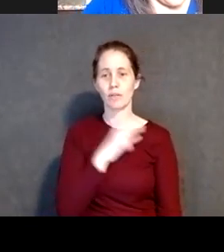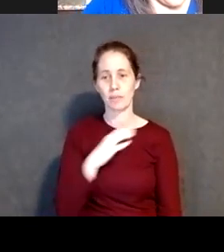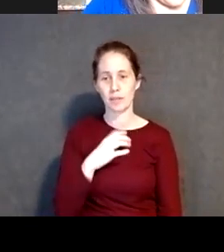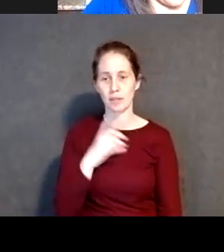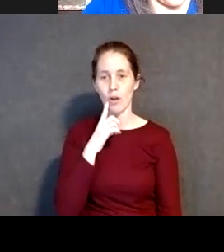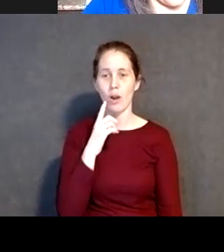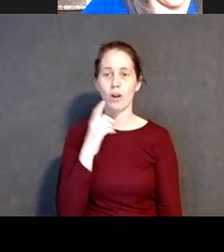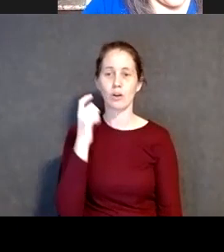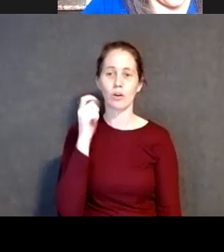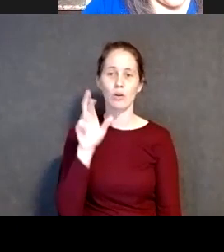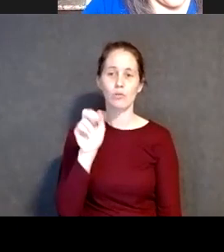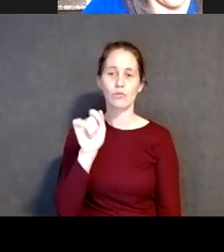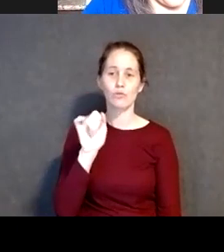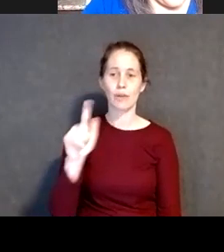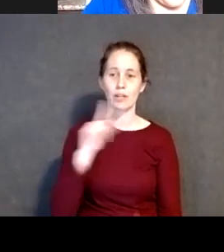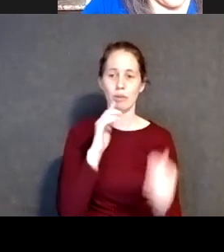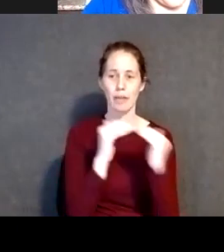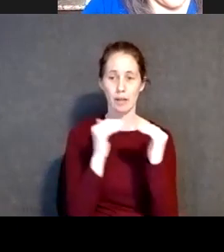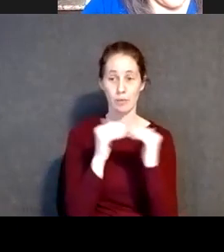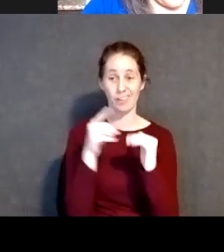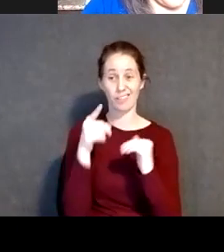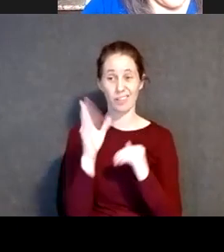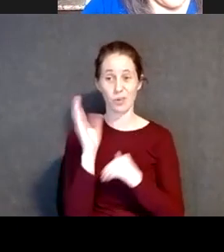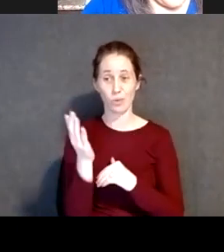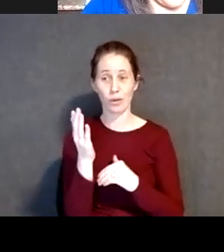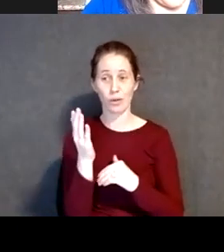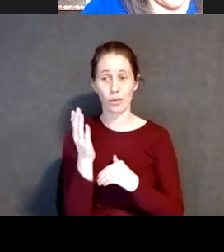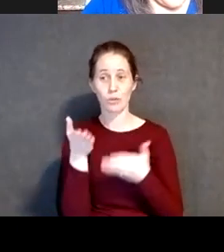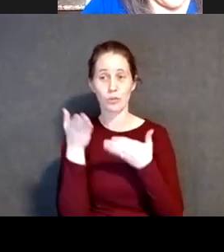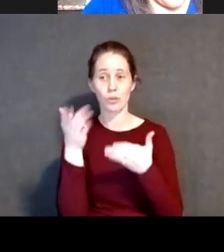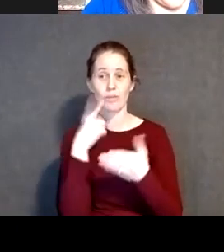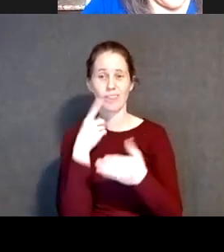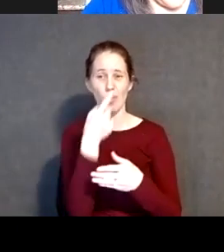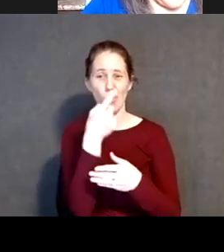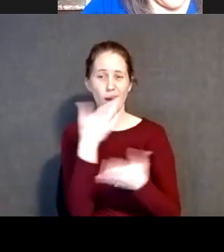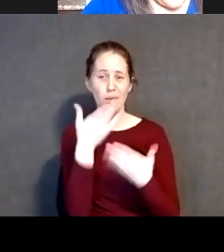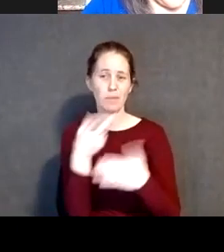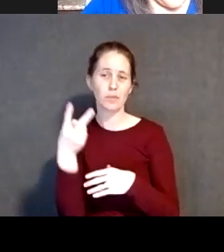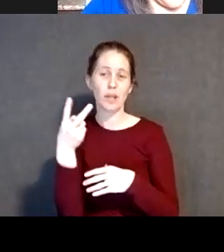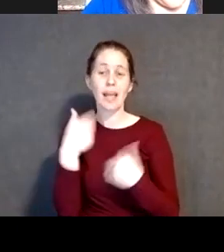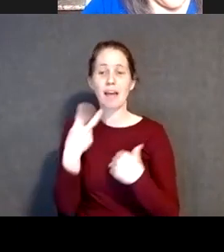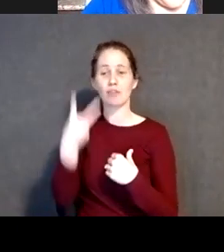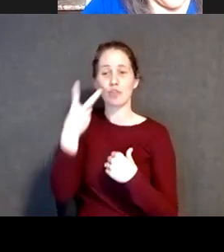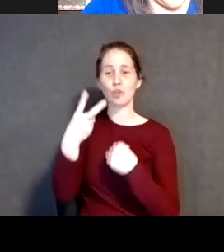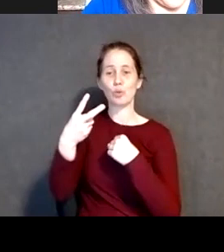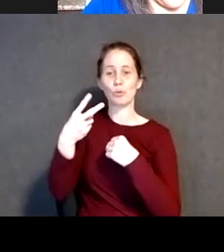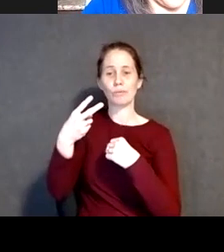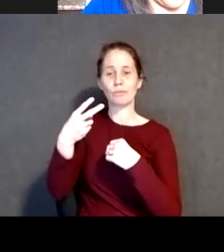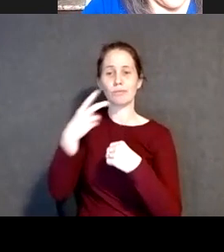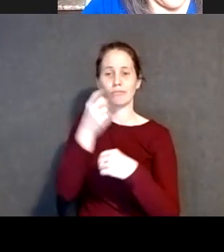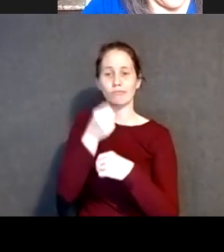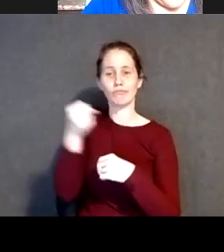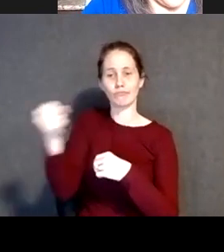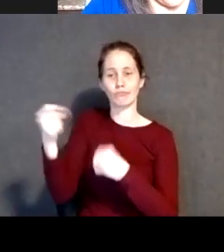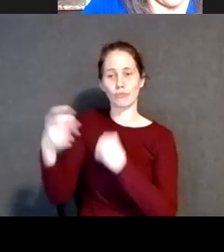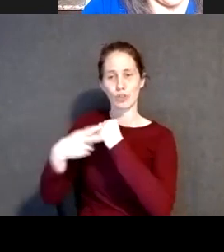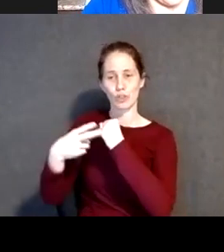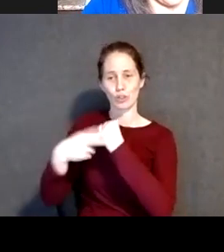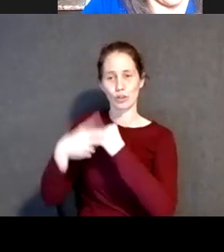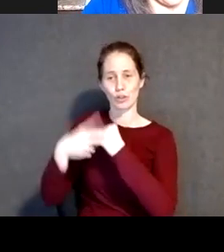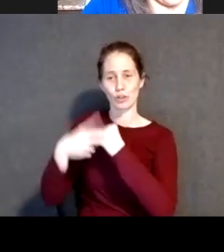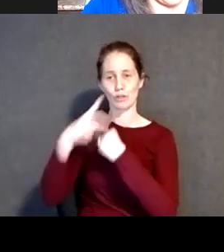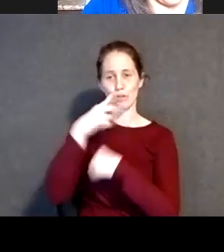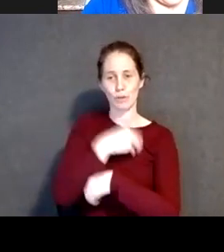Equity. Councilman Burgess will serve in one of two seats reserved for members of the council whose district contains